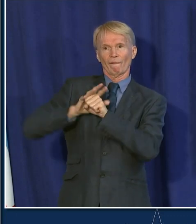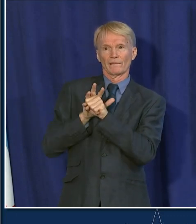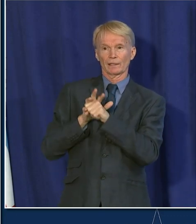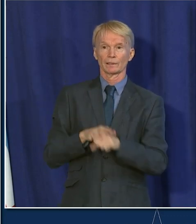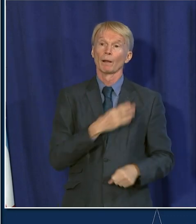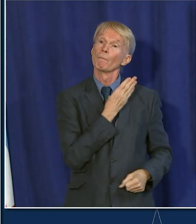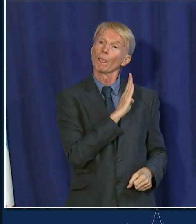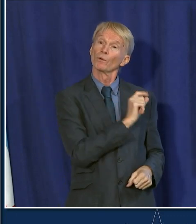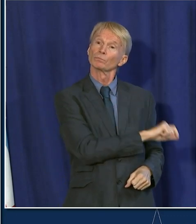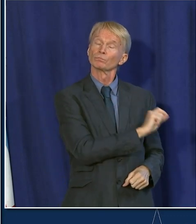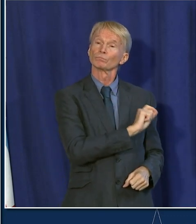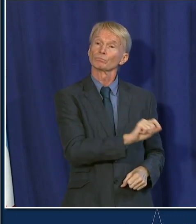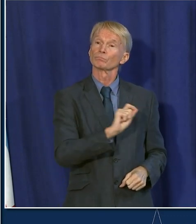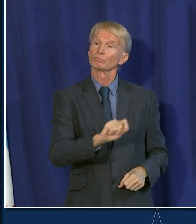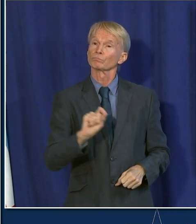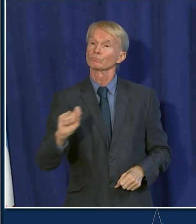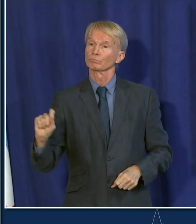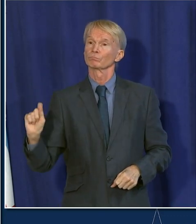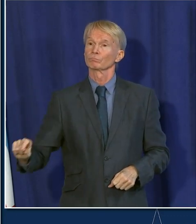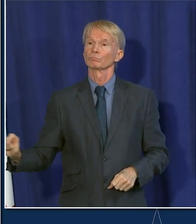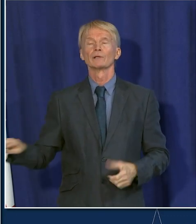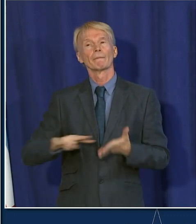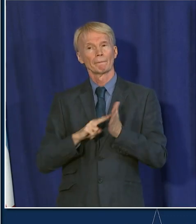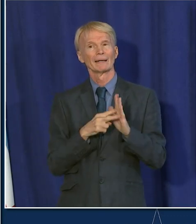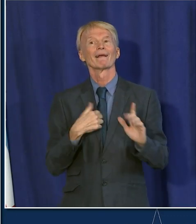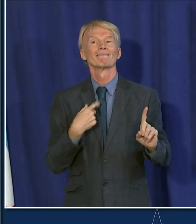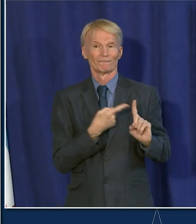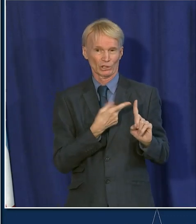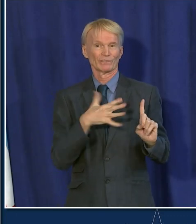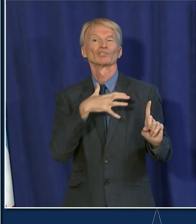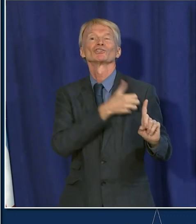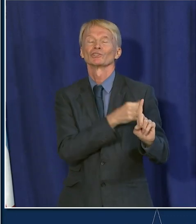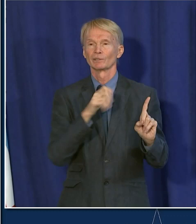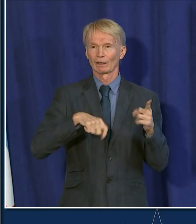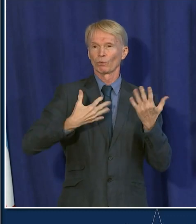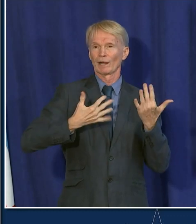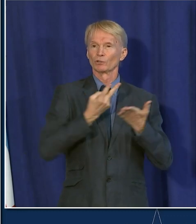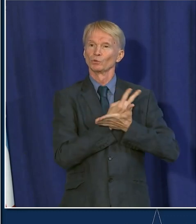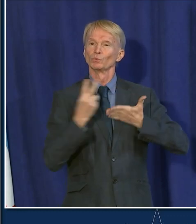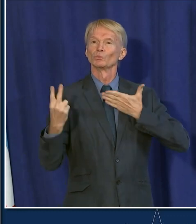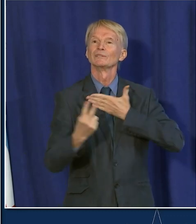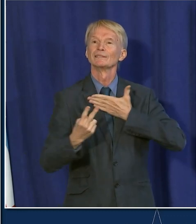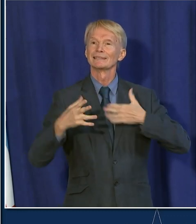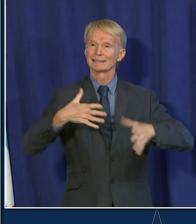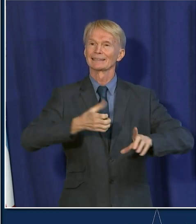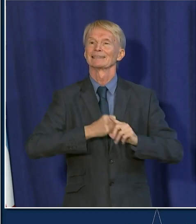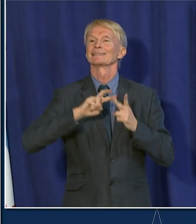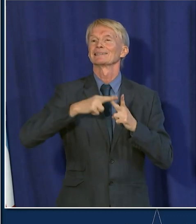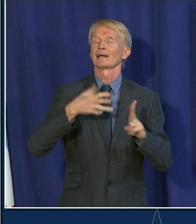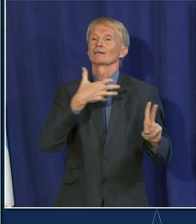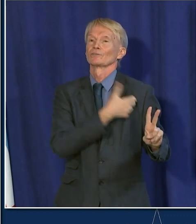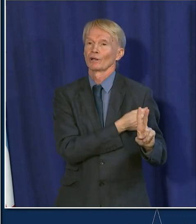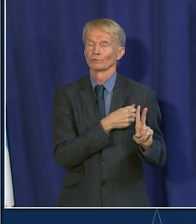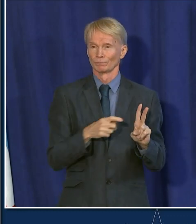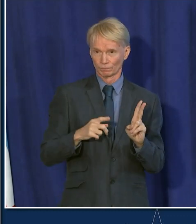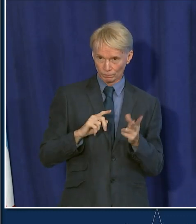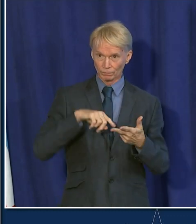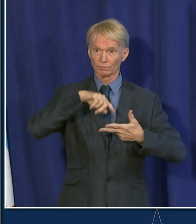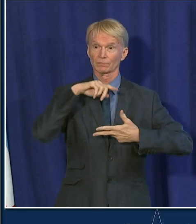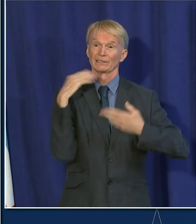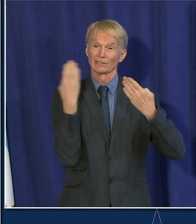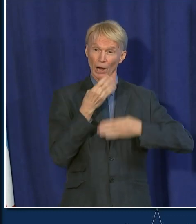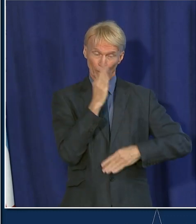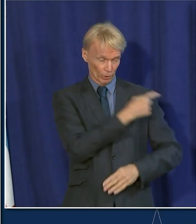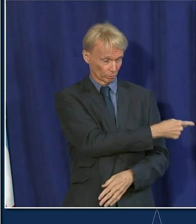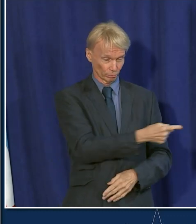blue line shows people who had gotten a first dose but were not fully vaccinated against COVID. And the dark blue line shows people